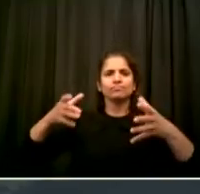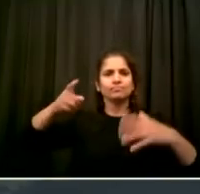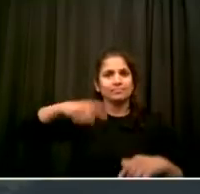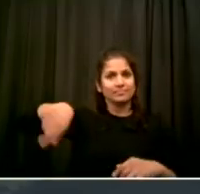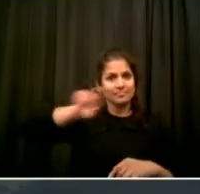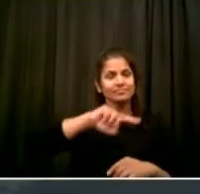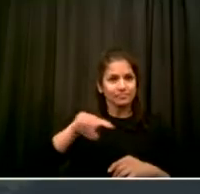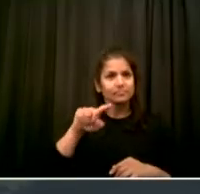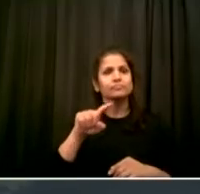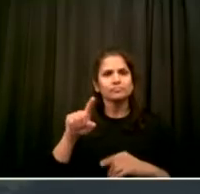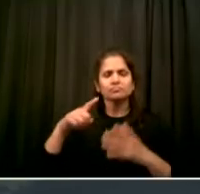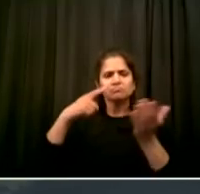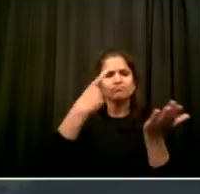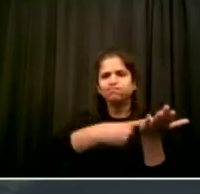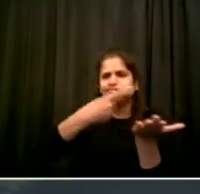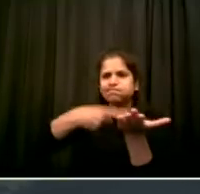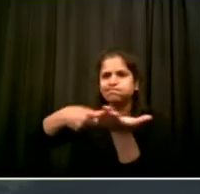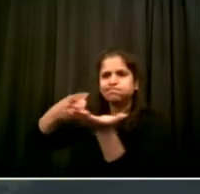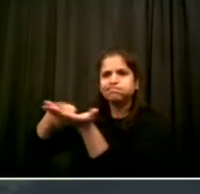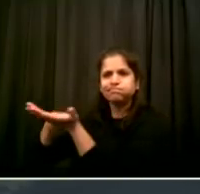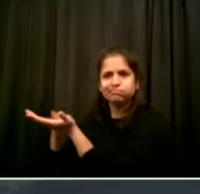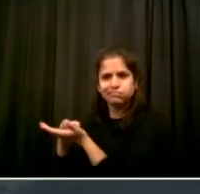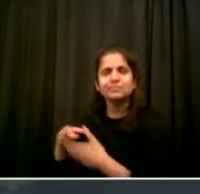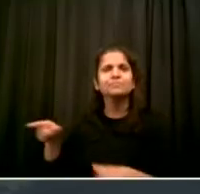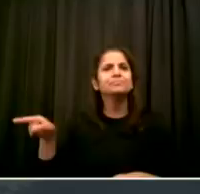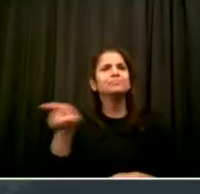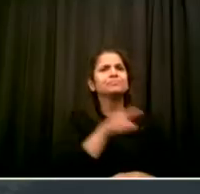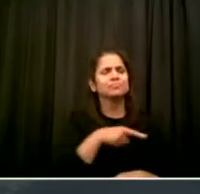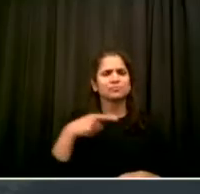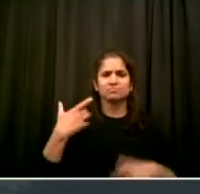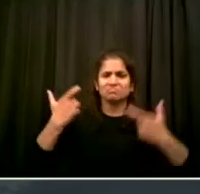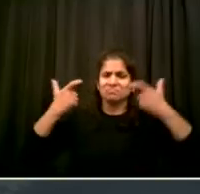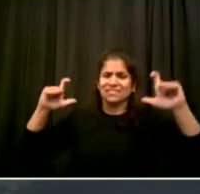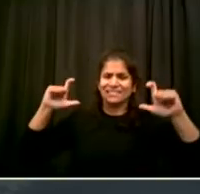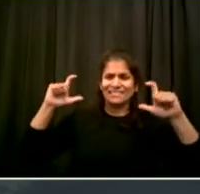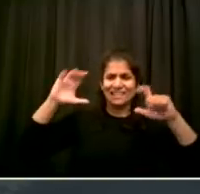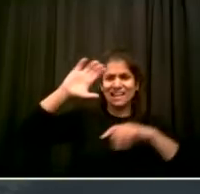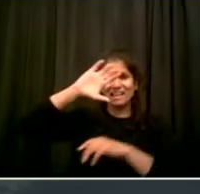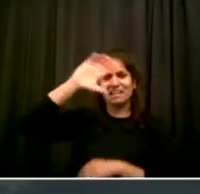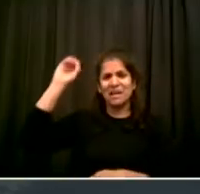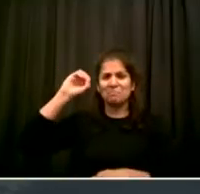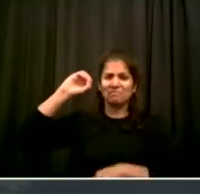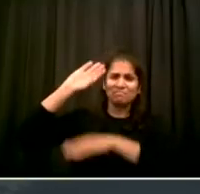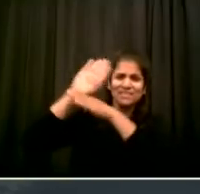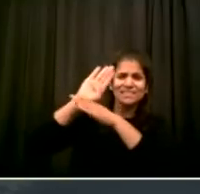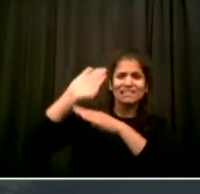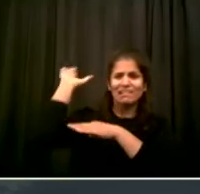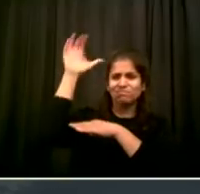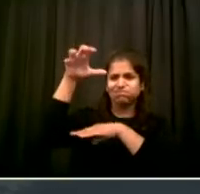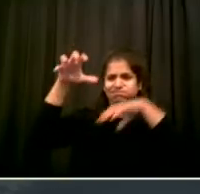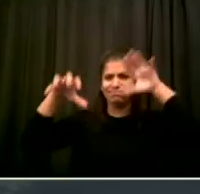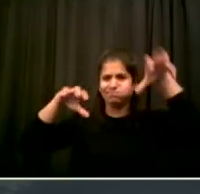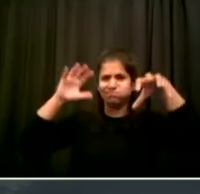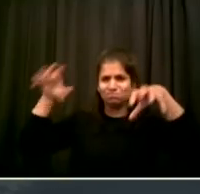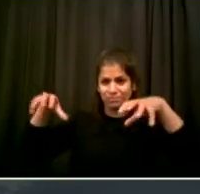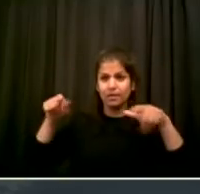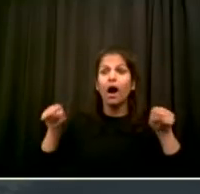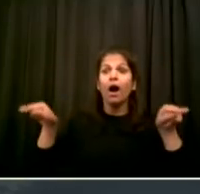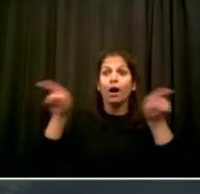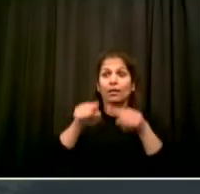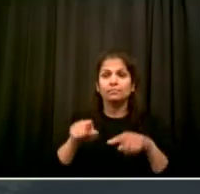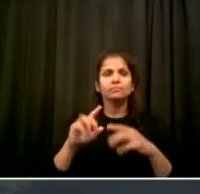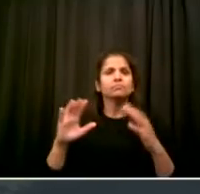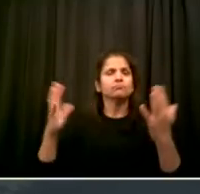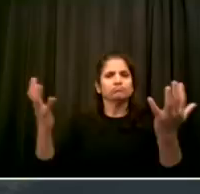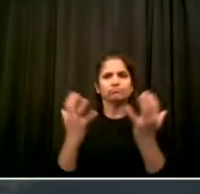biggest employers, that are businesses that make New York City proud, and their optimism about